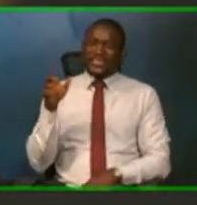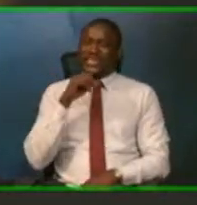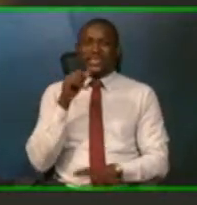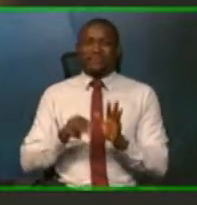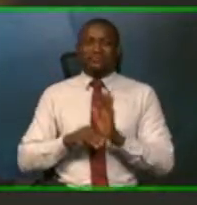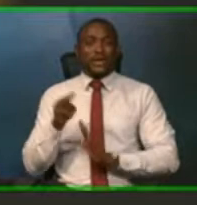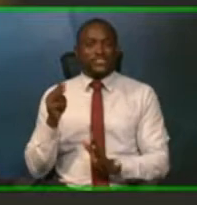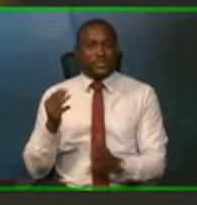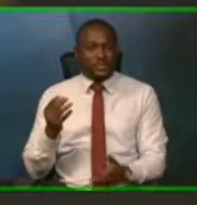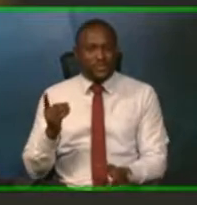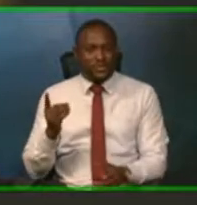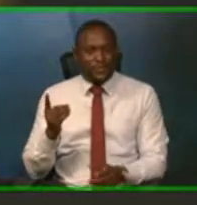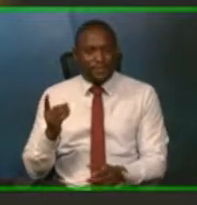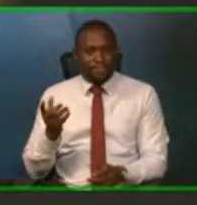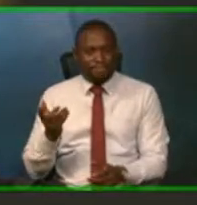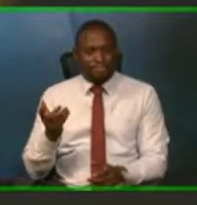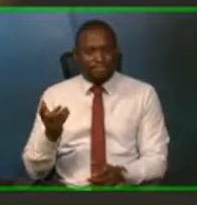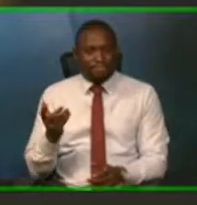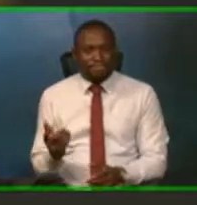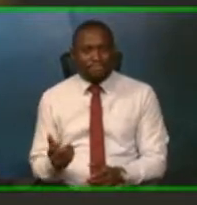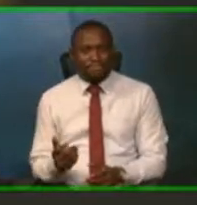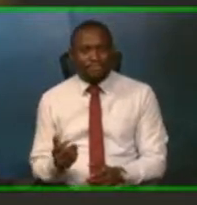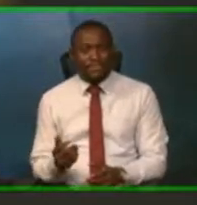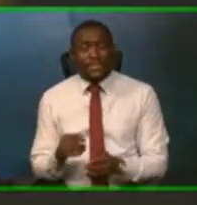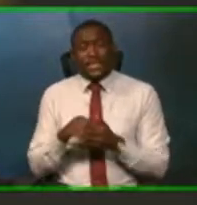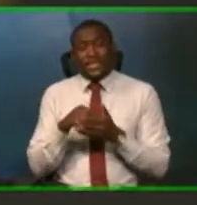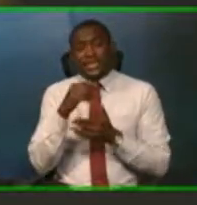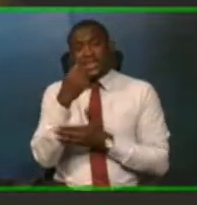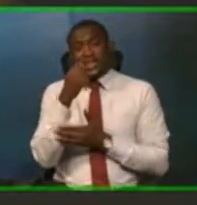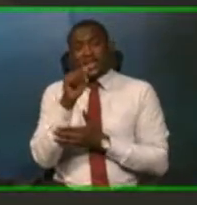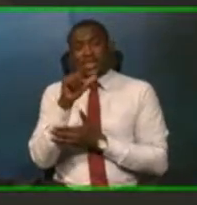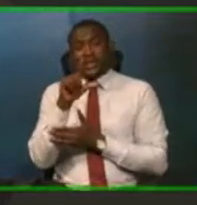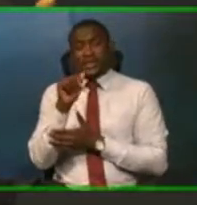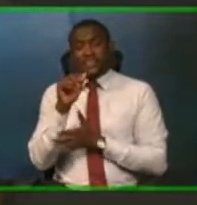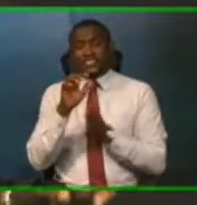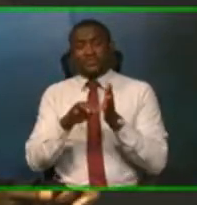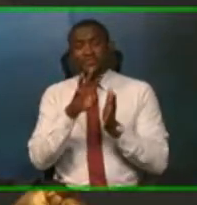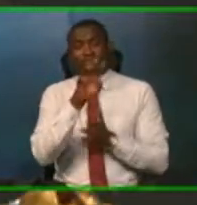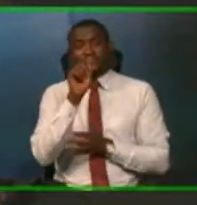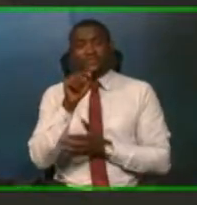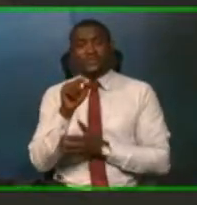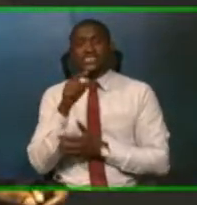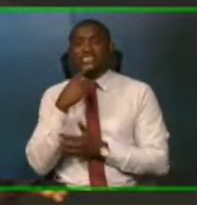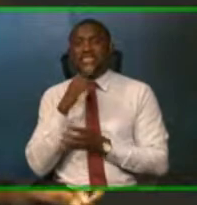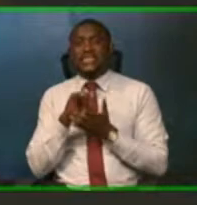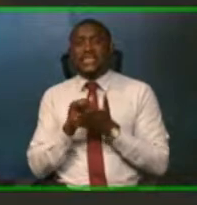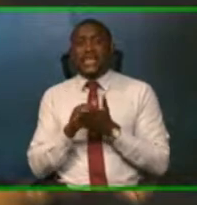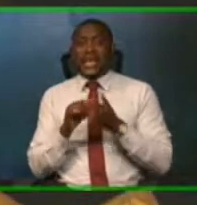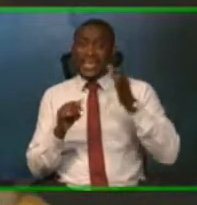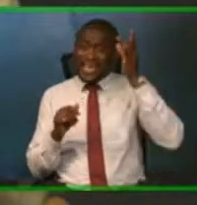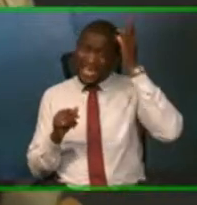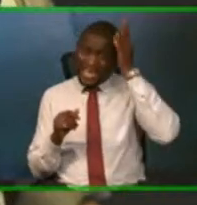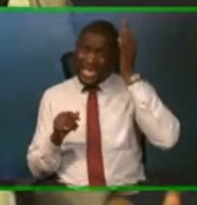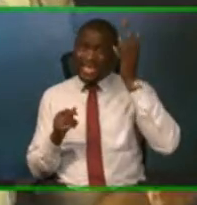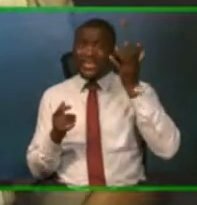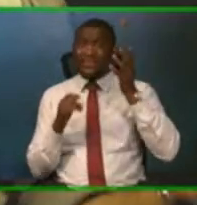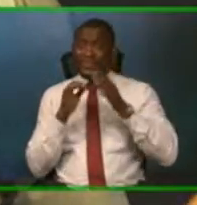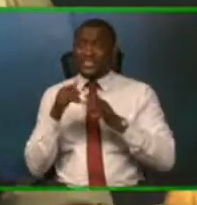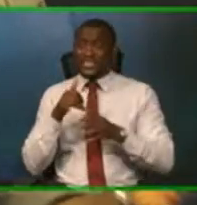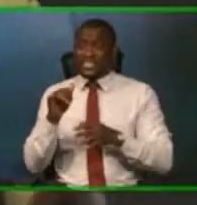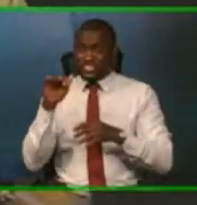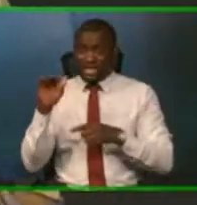unto maturity. And Galatians 4 says, an heir, for as long as that heir is a child, he says